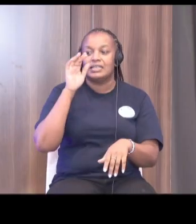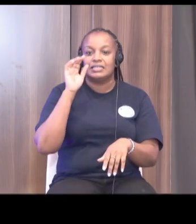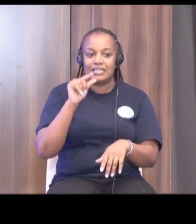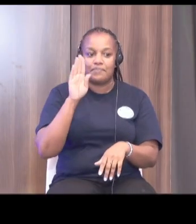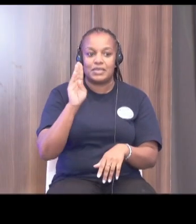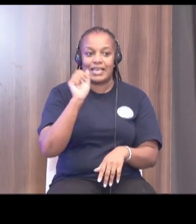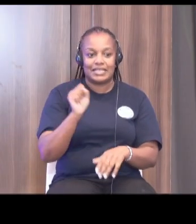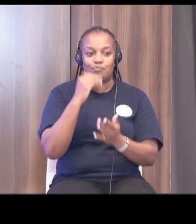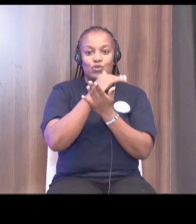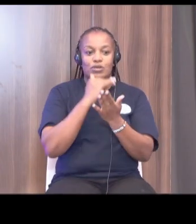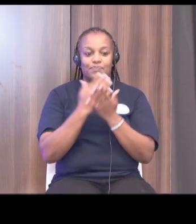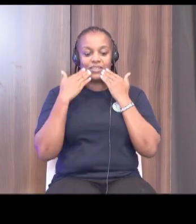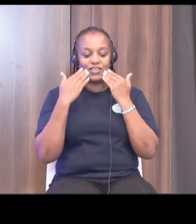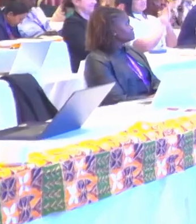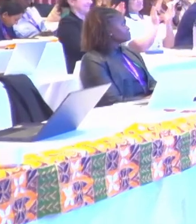Gonzalo.